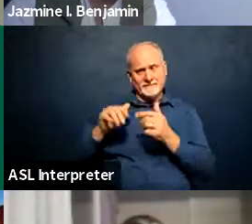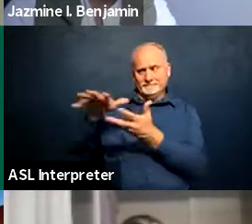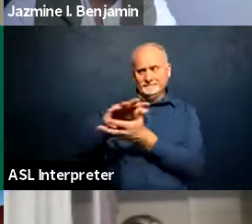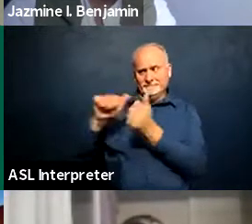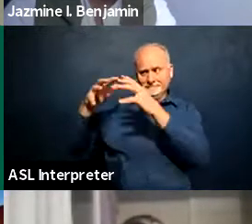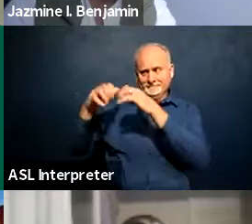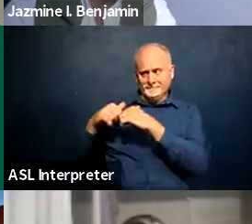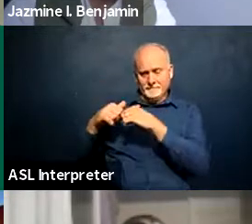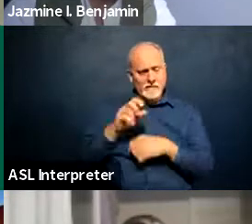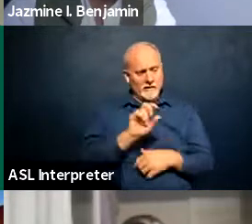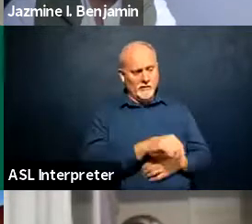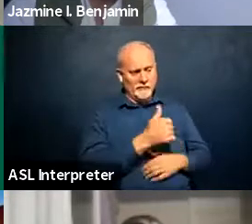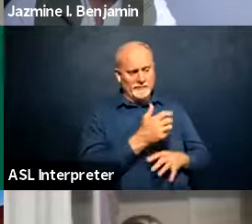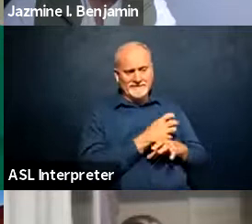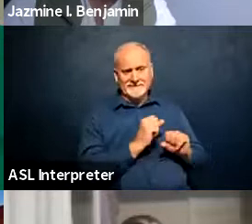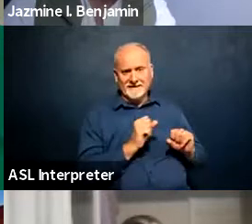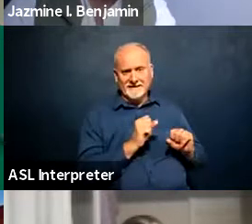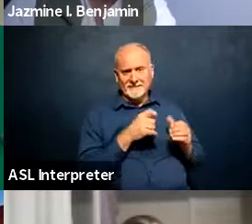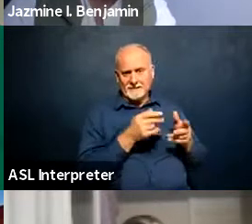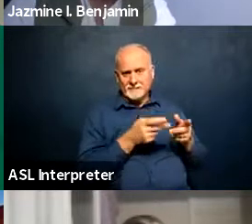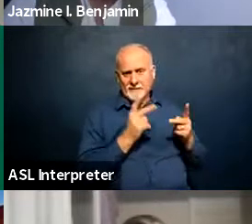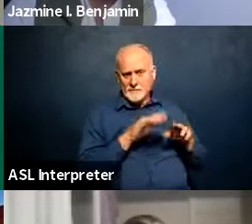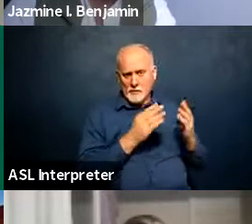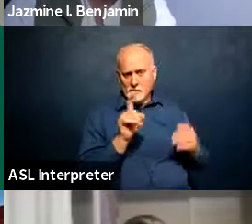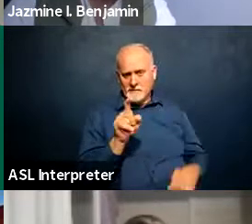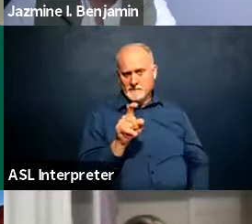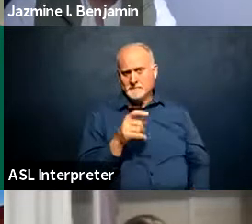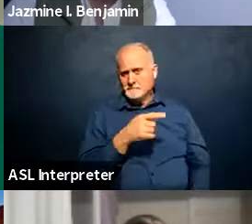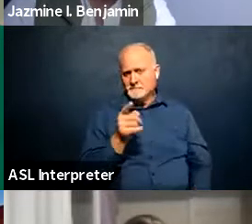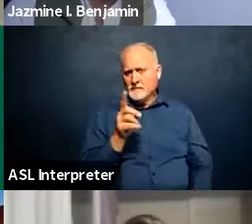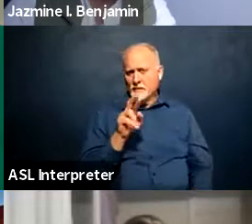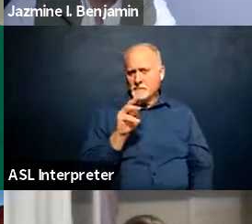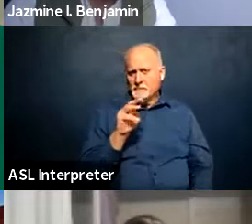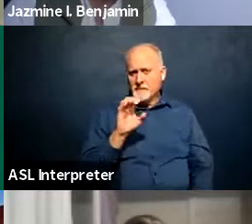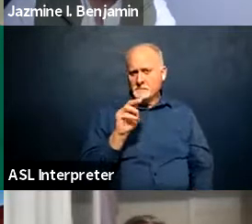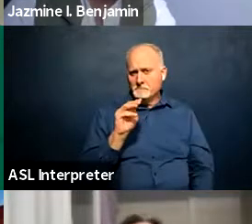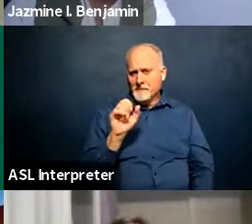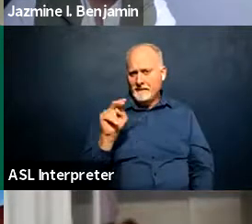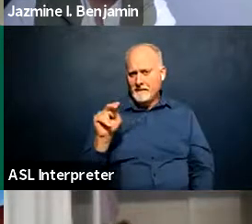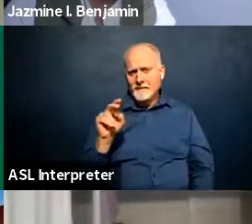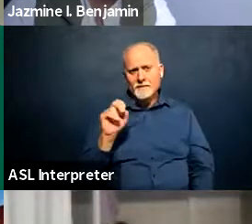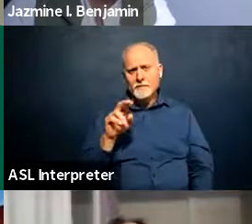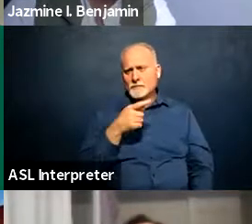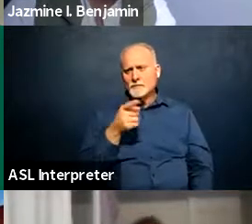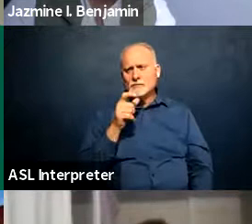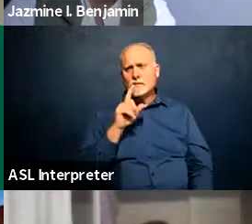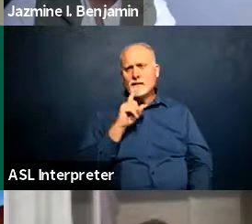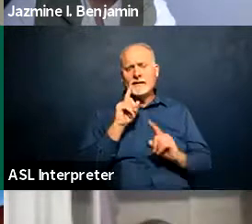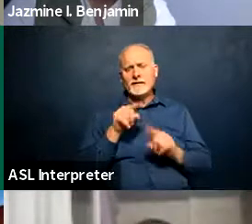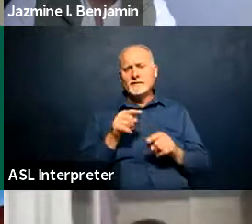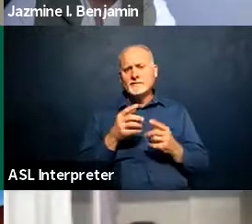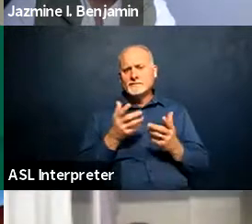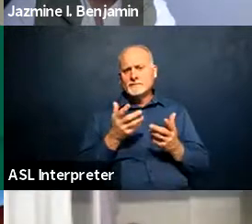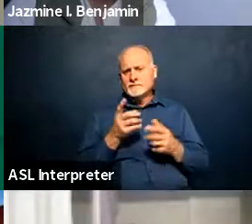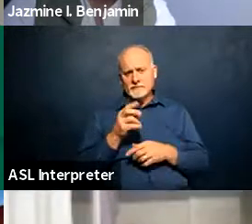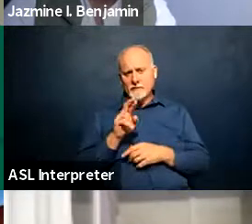will another safe study space be open? So I don't know if Dr. McMahon wants to answer a question about study spaces, and